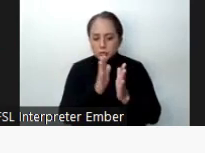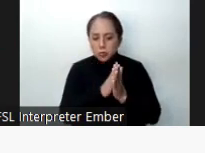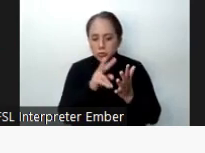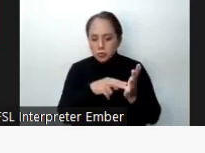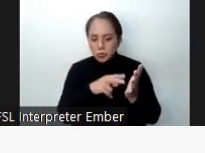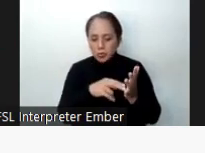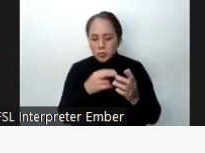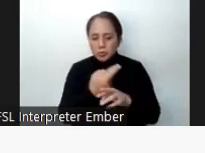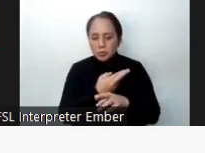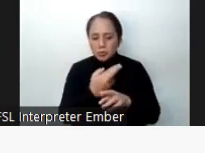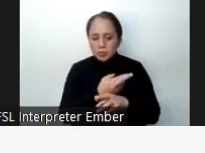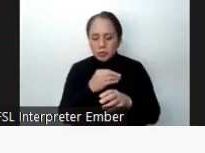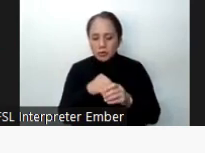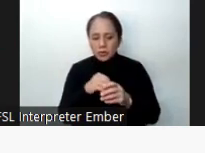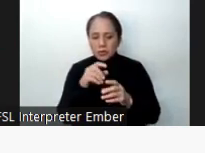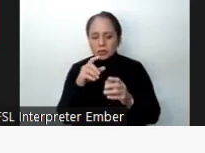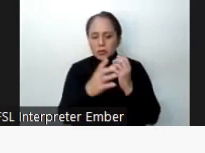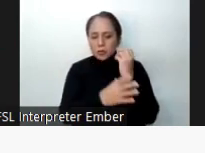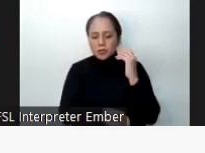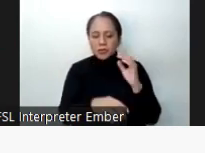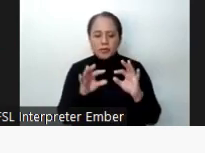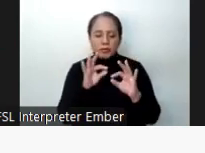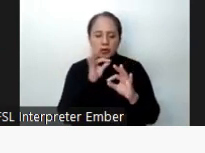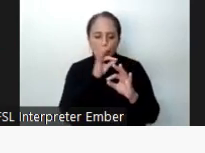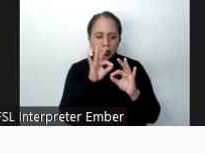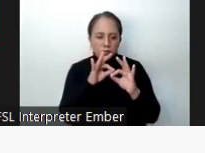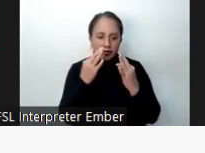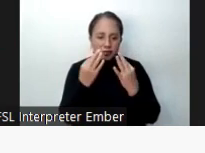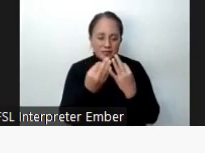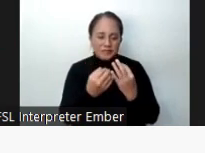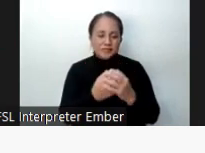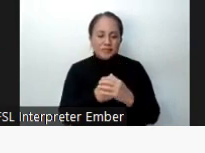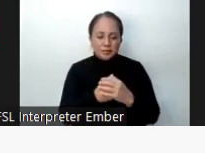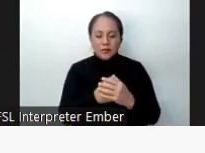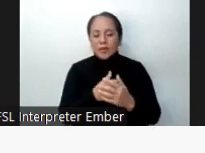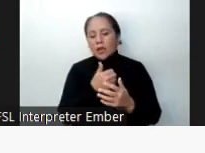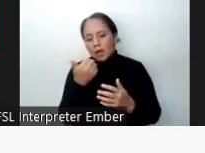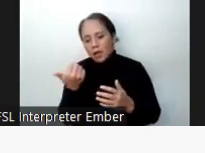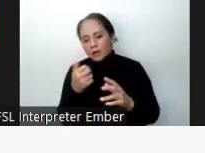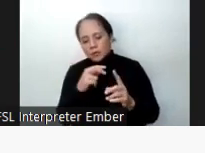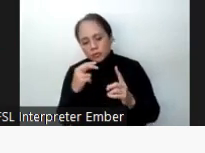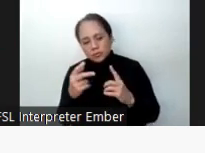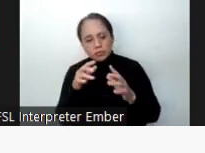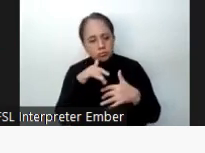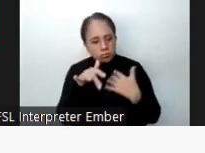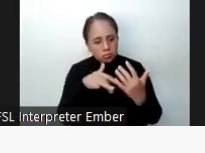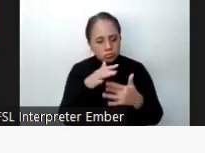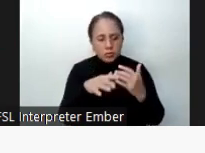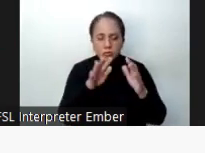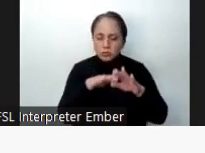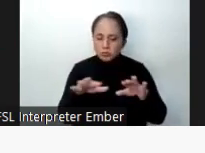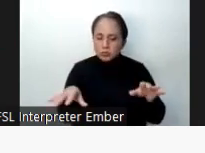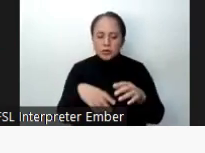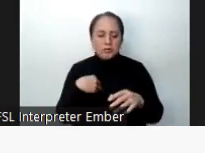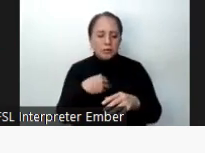is a regular occurrence in low SES Filipino households. Other contexts of interactions between children